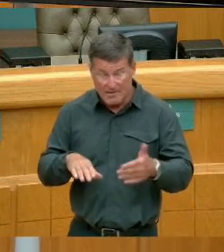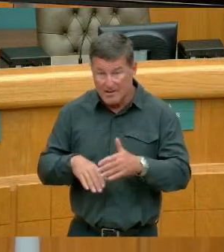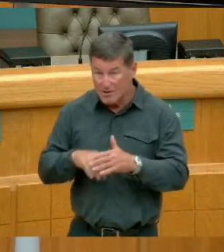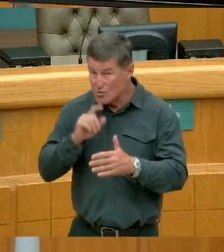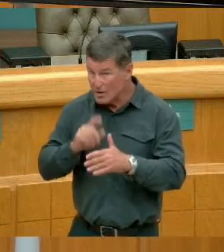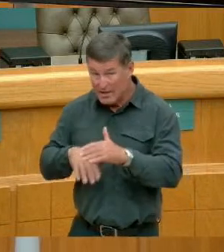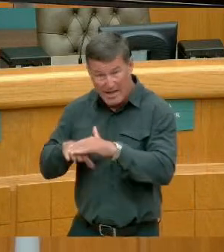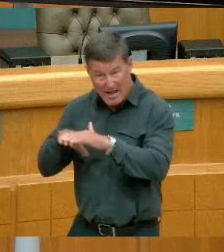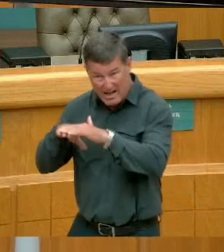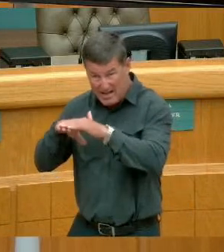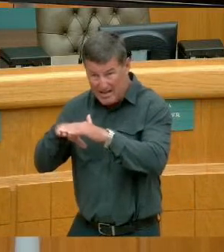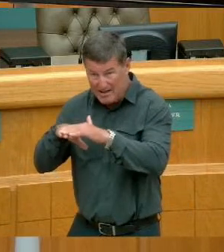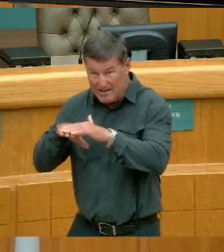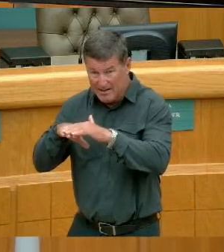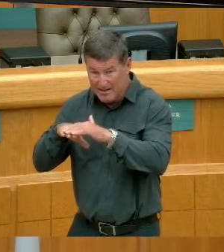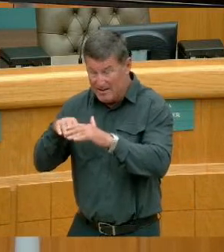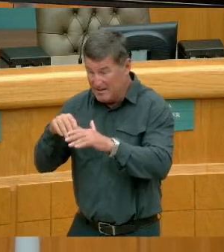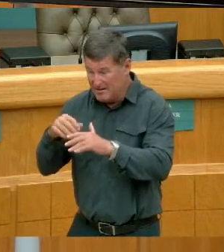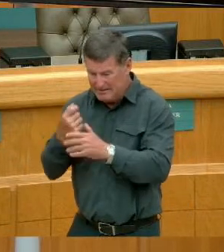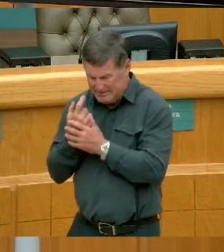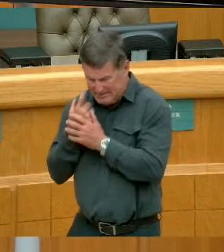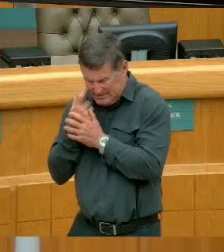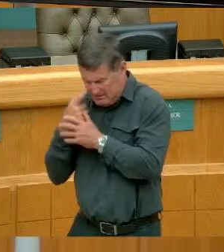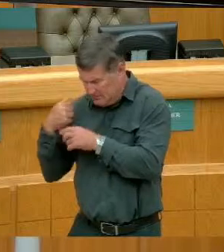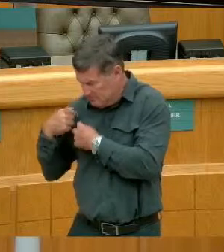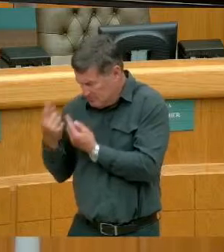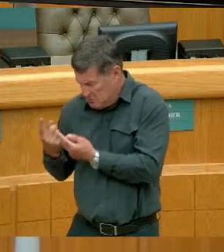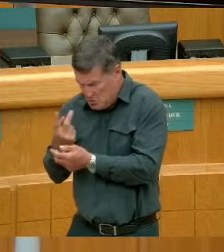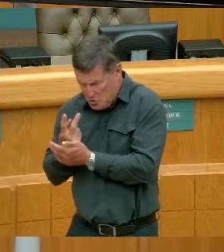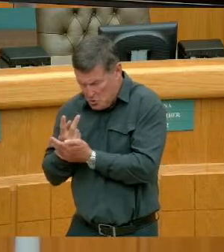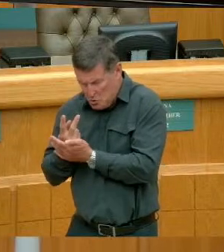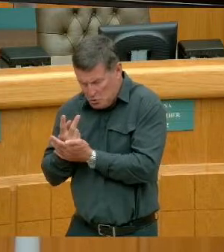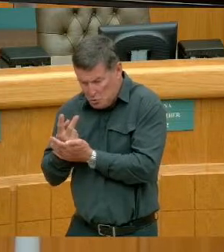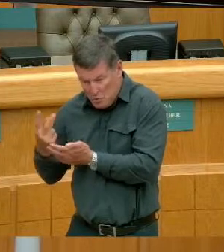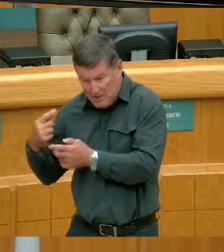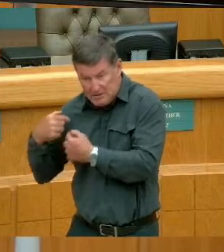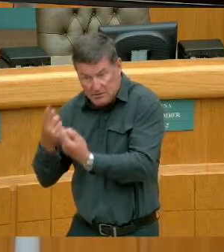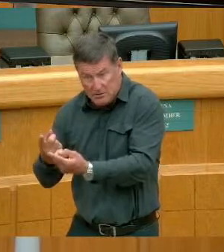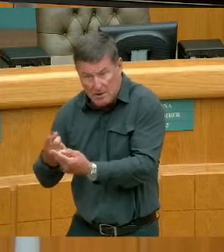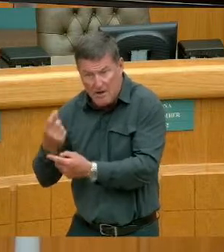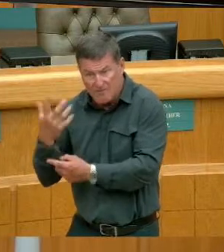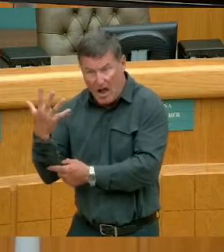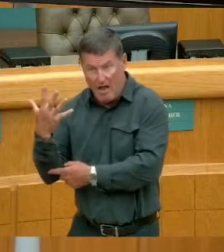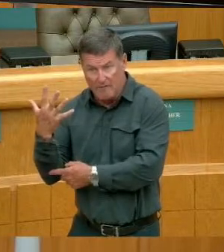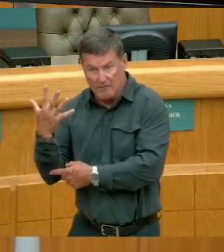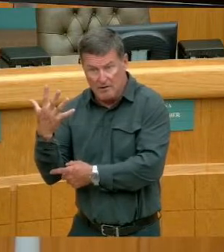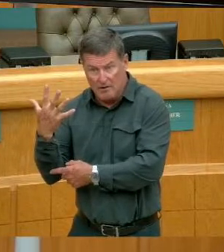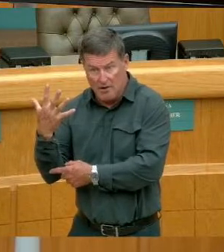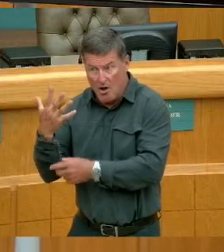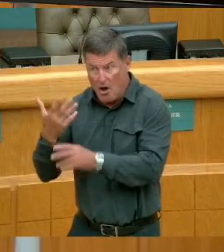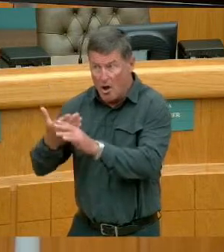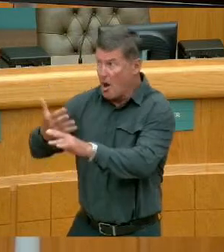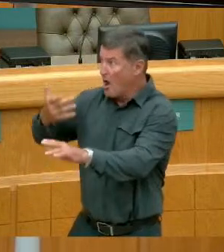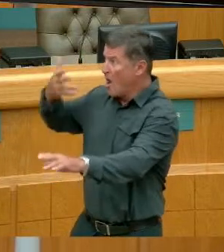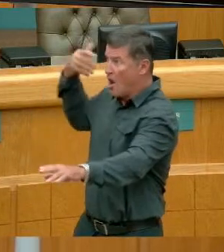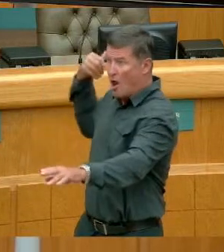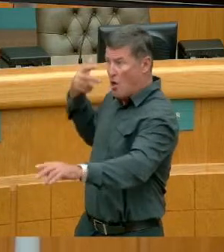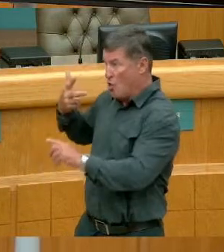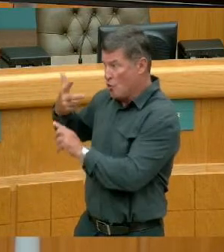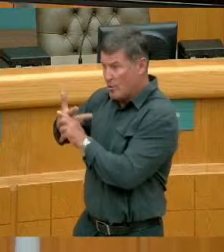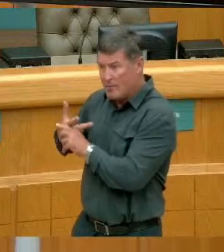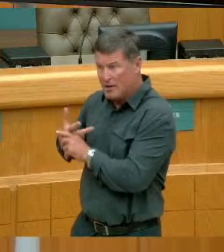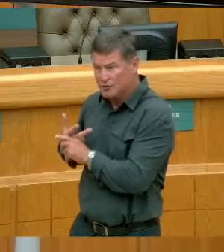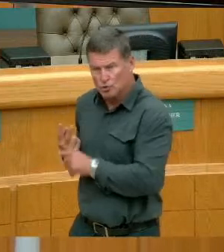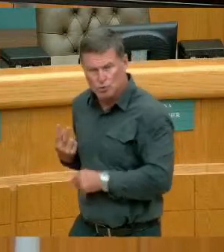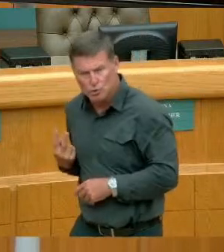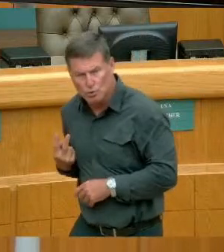really, we've had 5 deaths, where in the past 3 months, we've only had 3 deaths. Okay, let's see what the next chart is